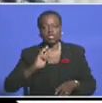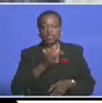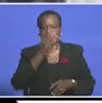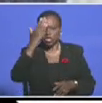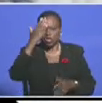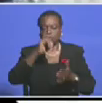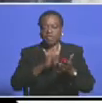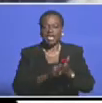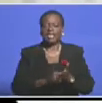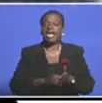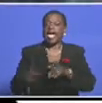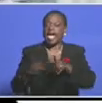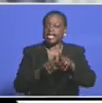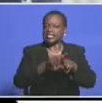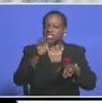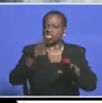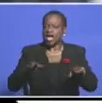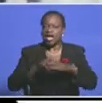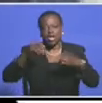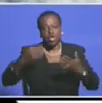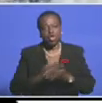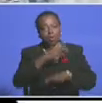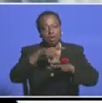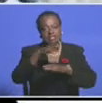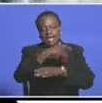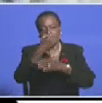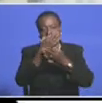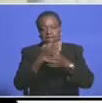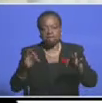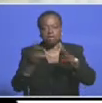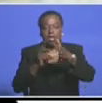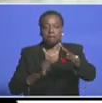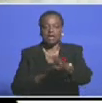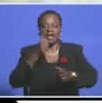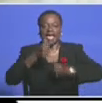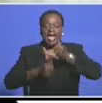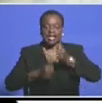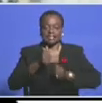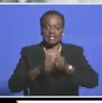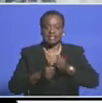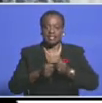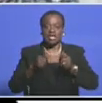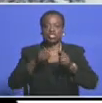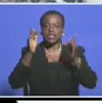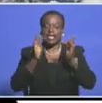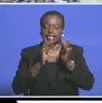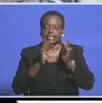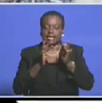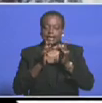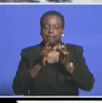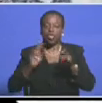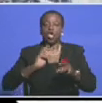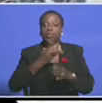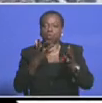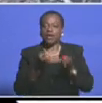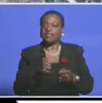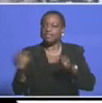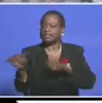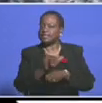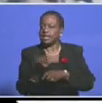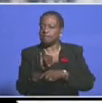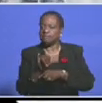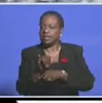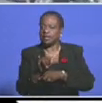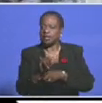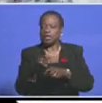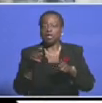that just as the child in New Providence and Freeport had access to the internet, we wanted the same thing for